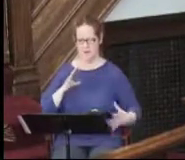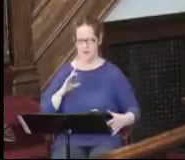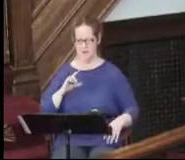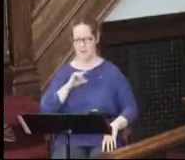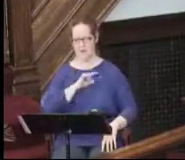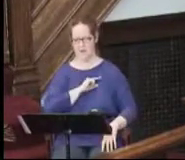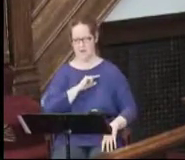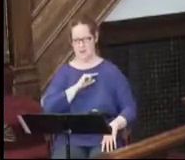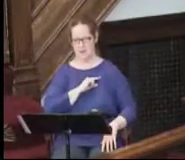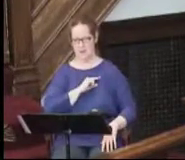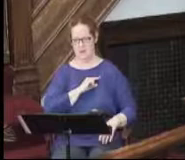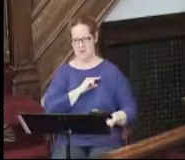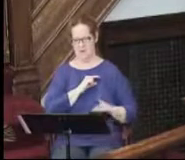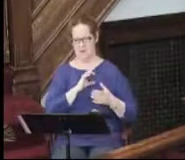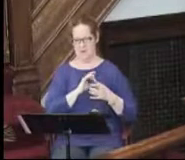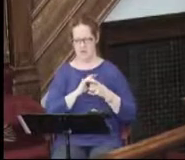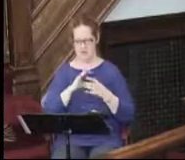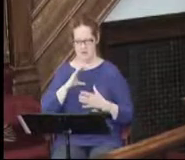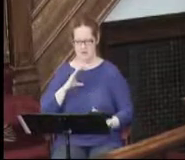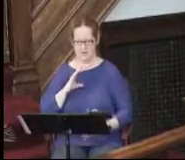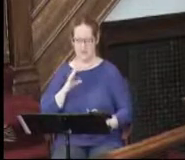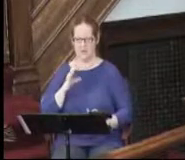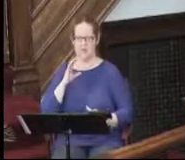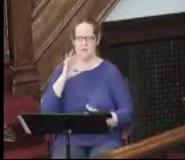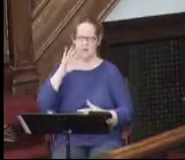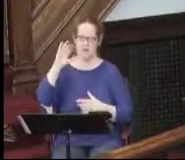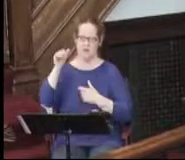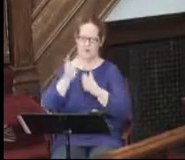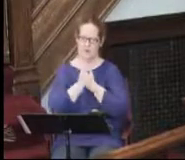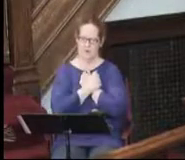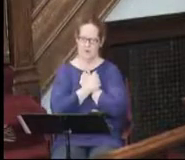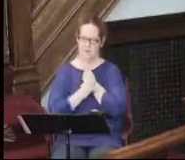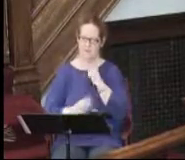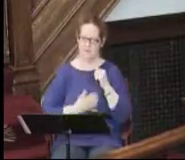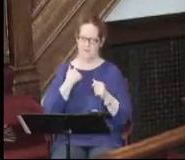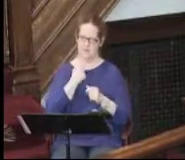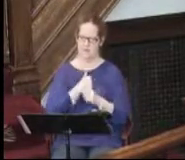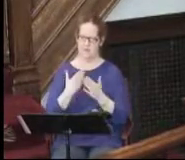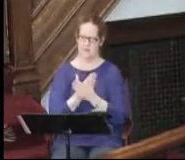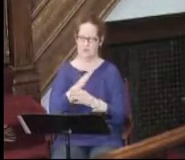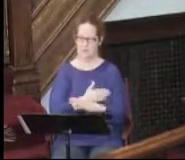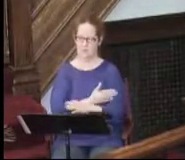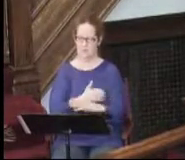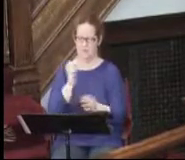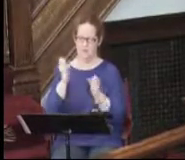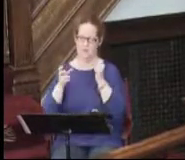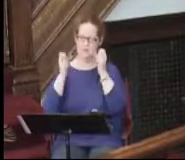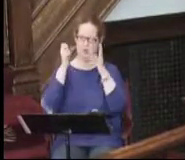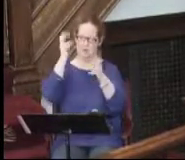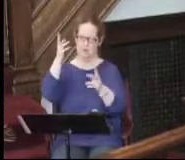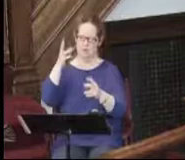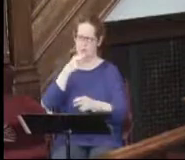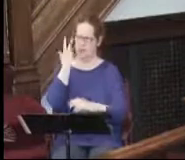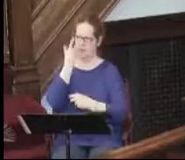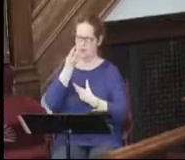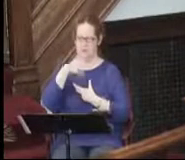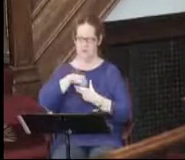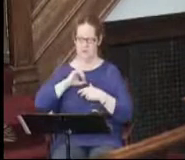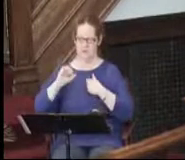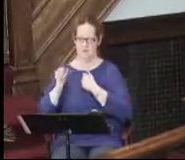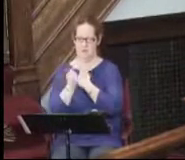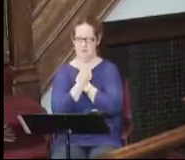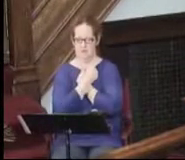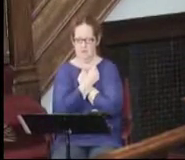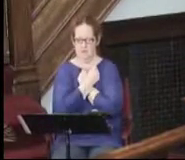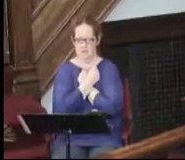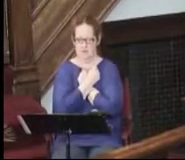from sadness, releases us from guilt. Your love inspires us to sing a new song.